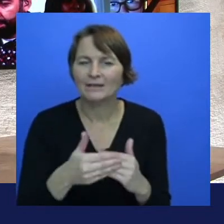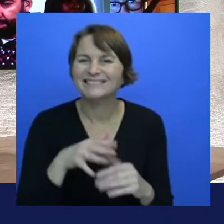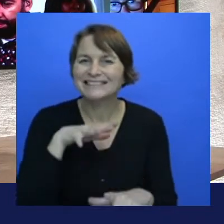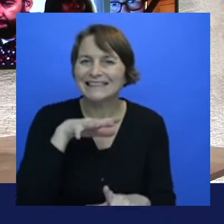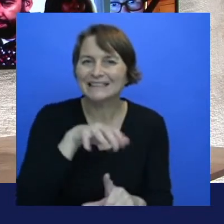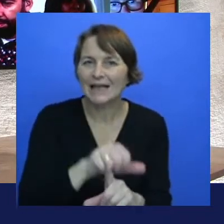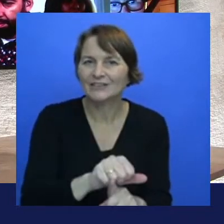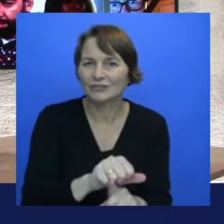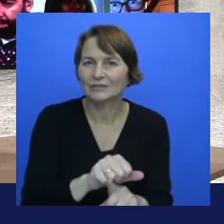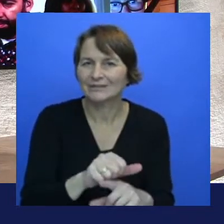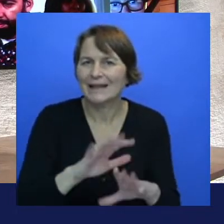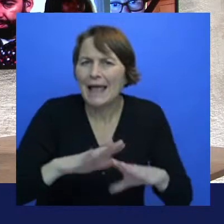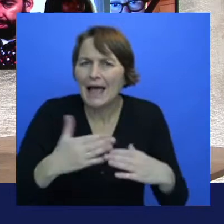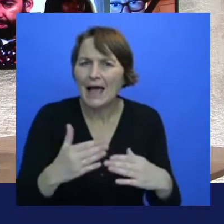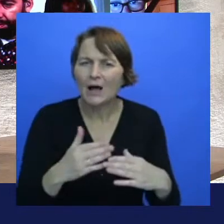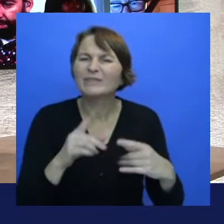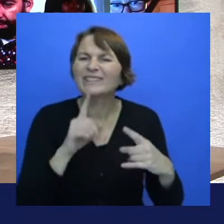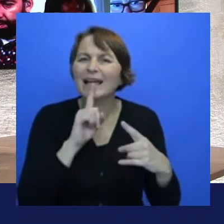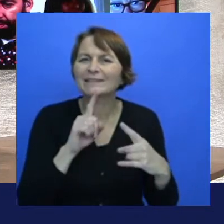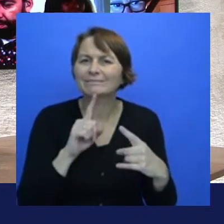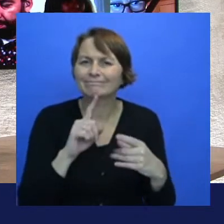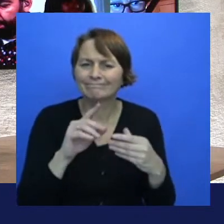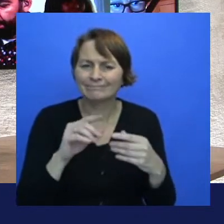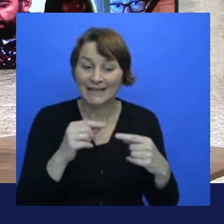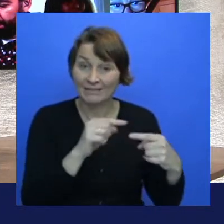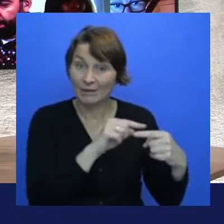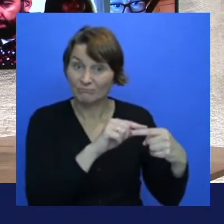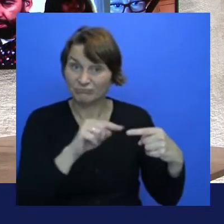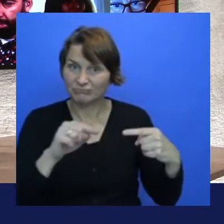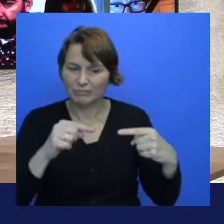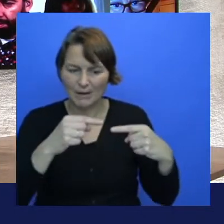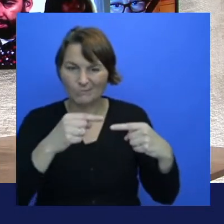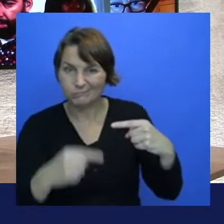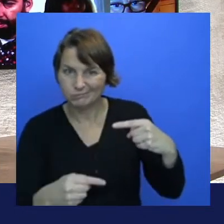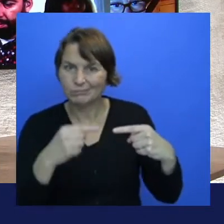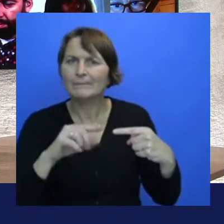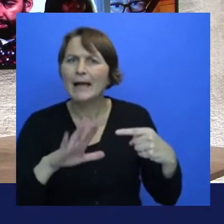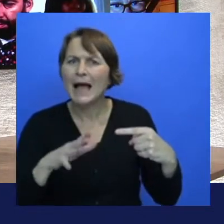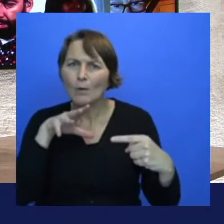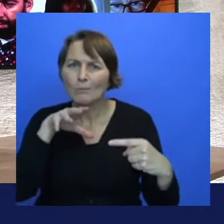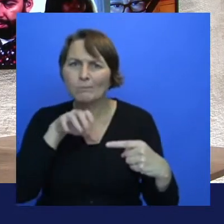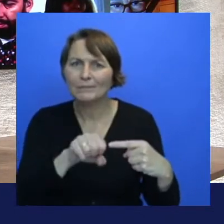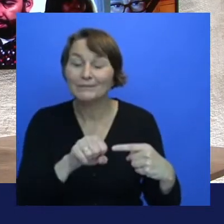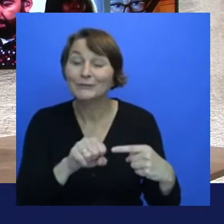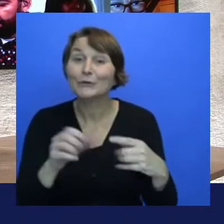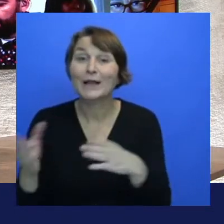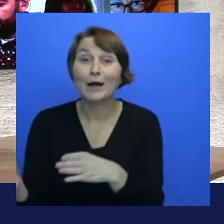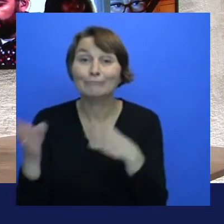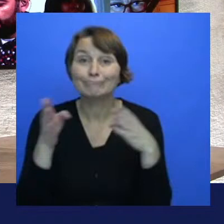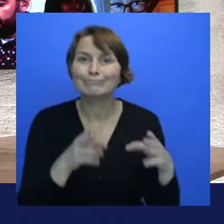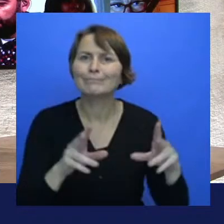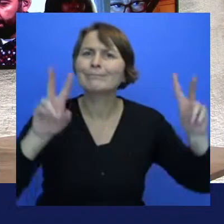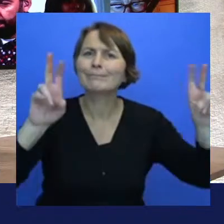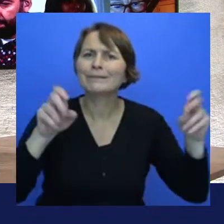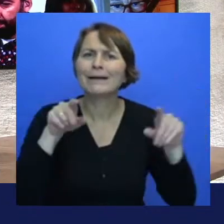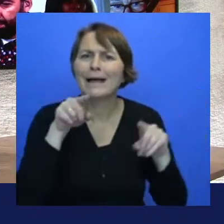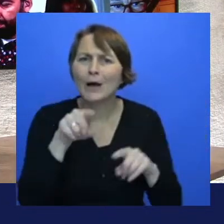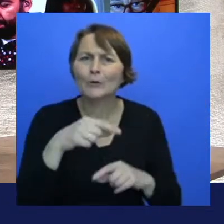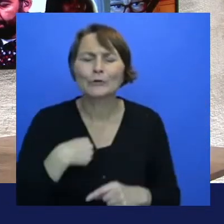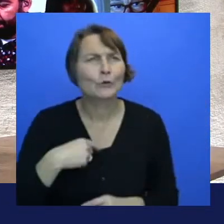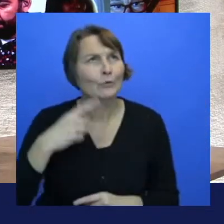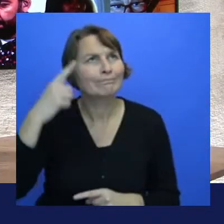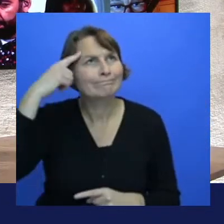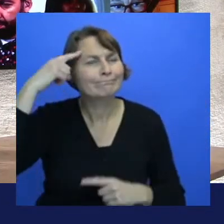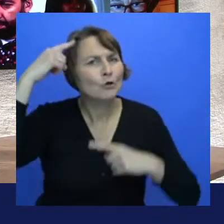let's go over to that topic and see what people actually can do if they start using cognitive services in practice in their own projects.